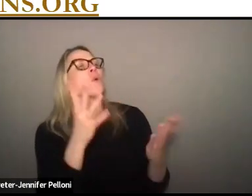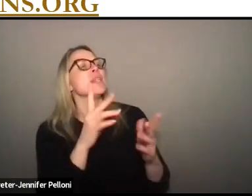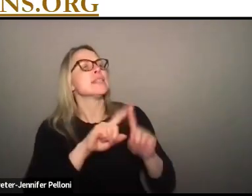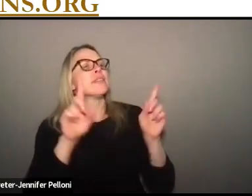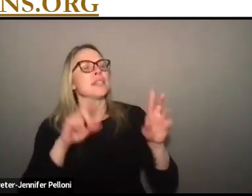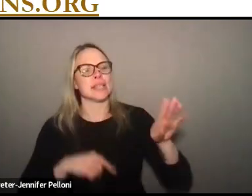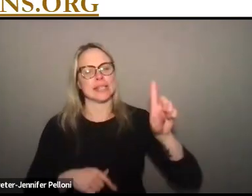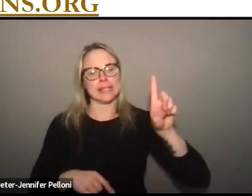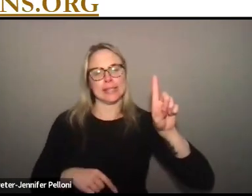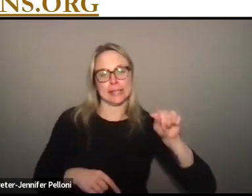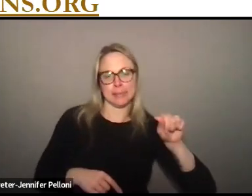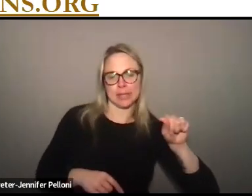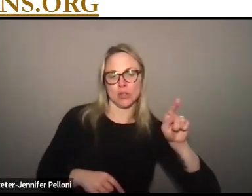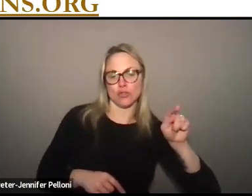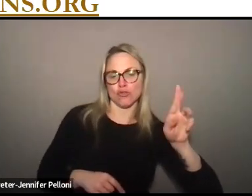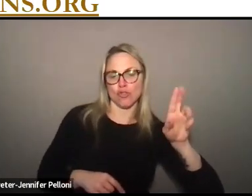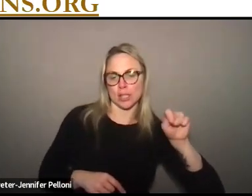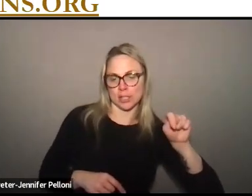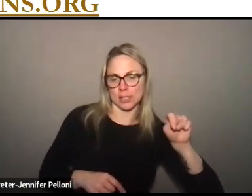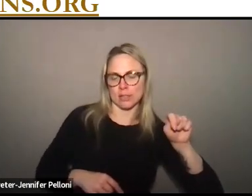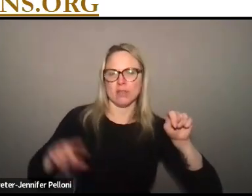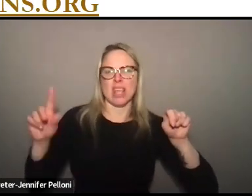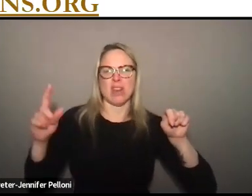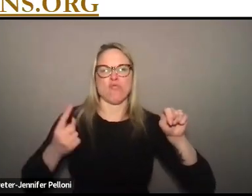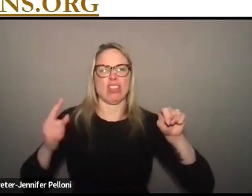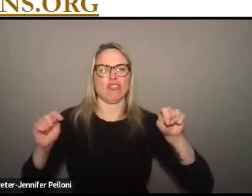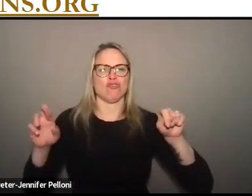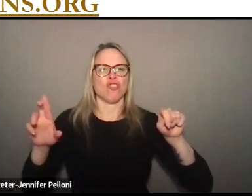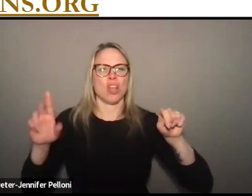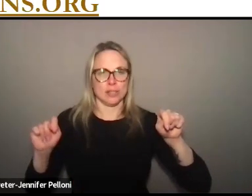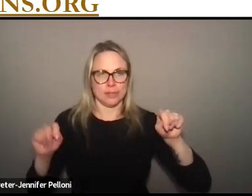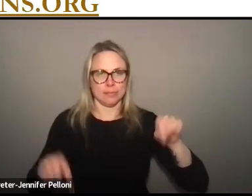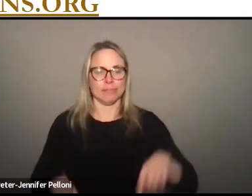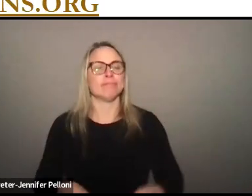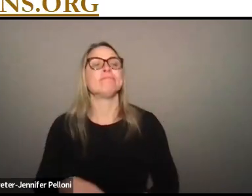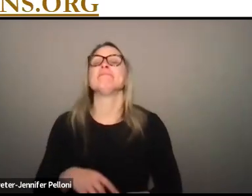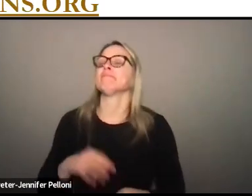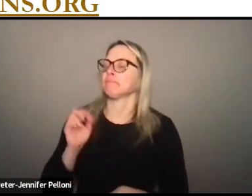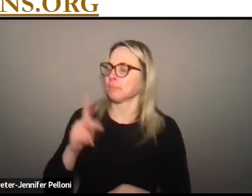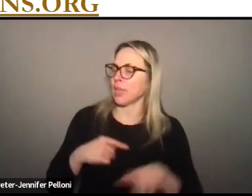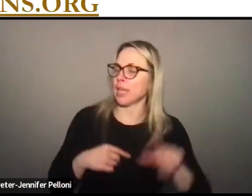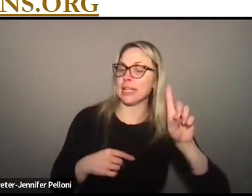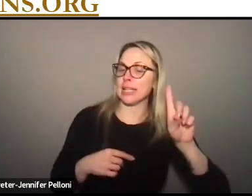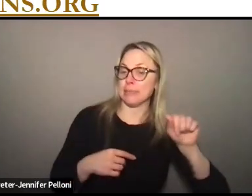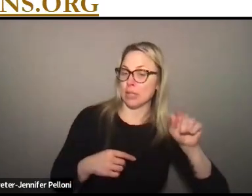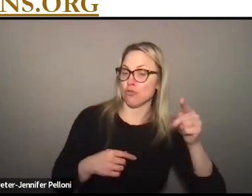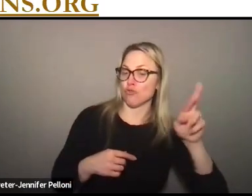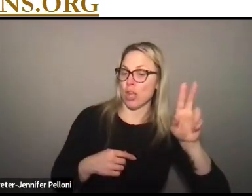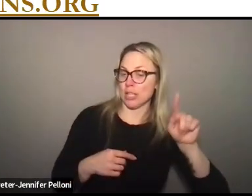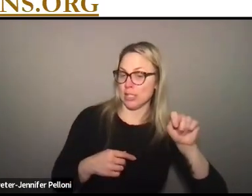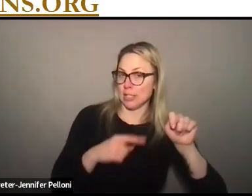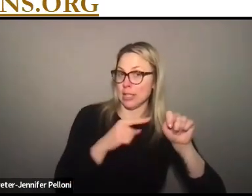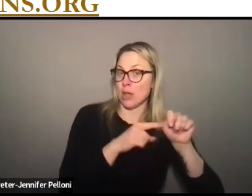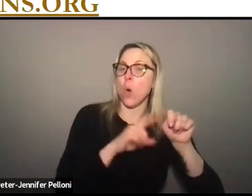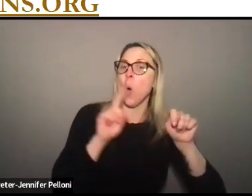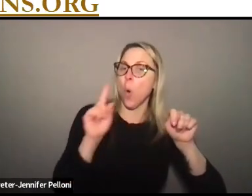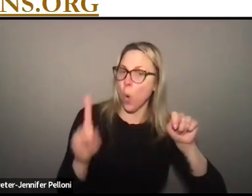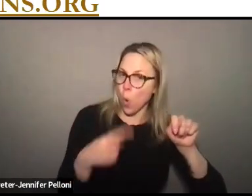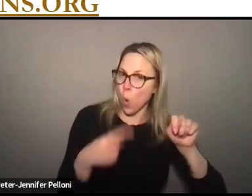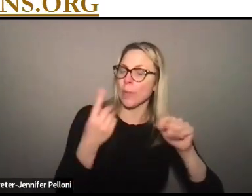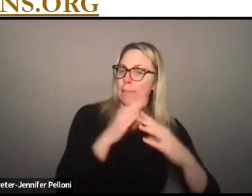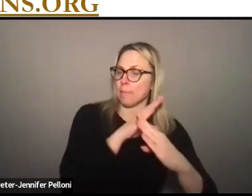and regular trusts? So the disability trust is a trust that only